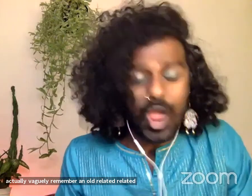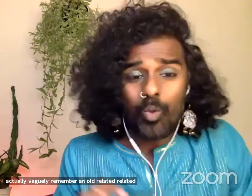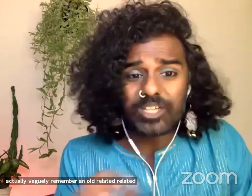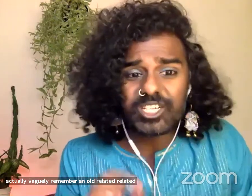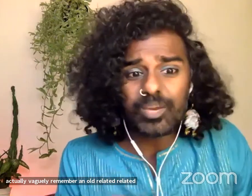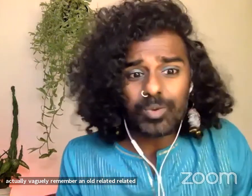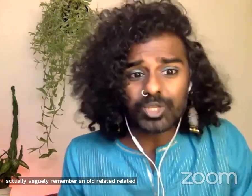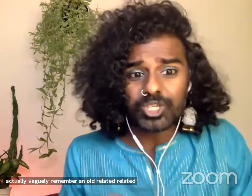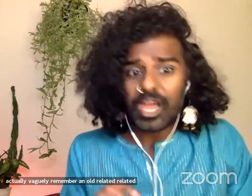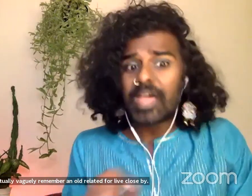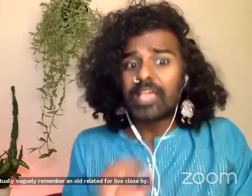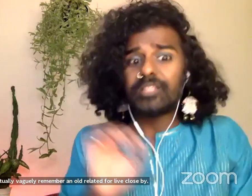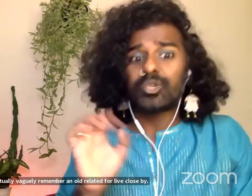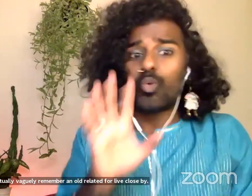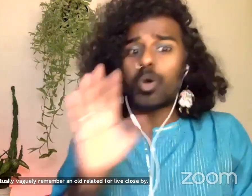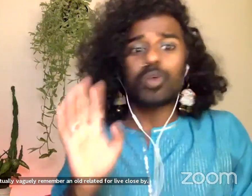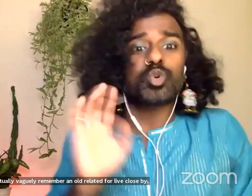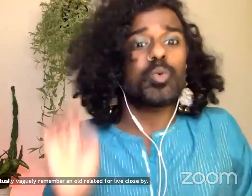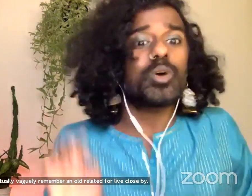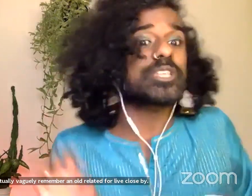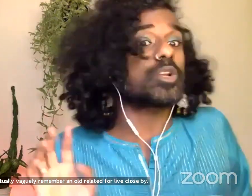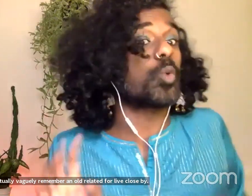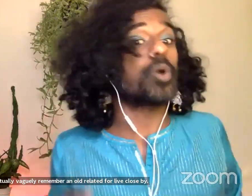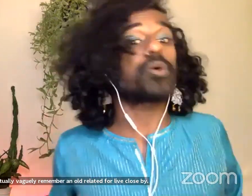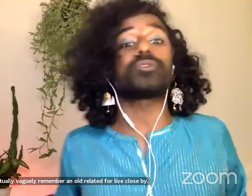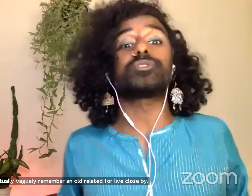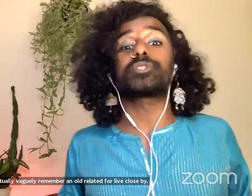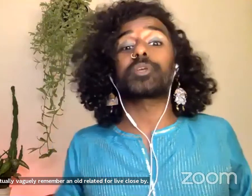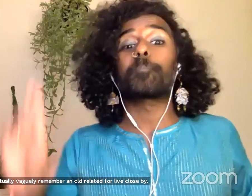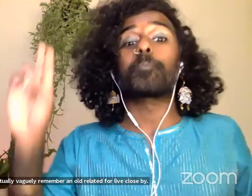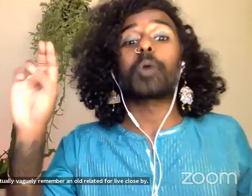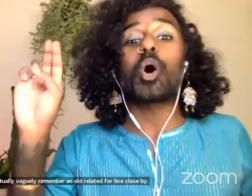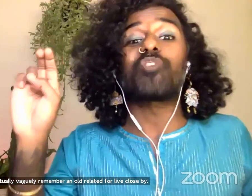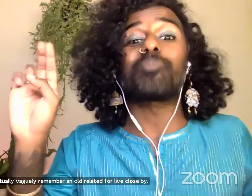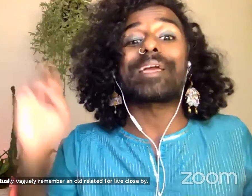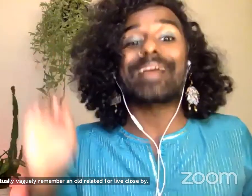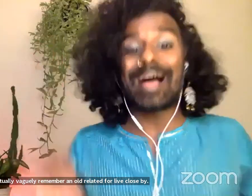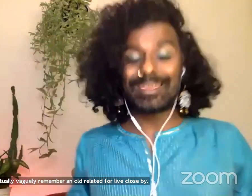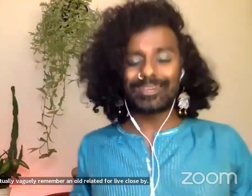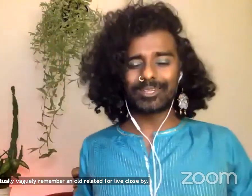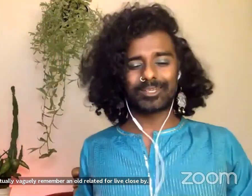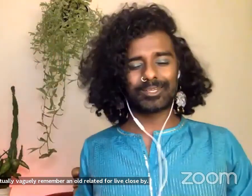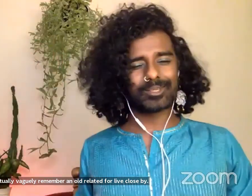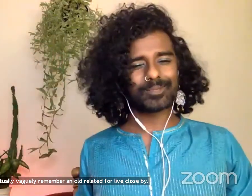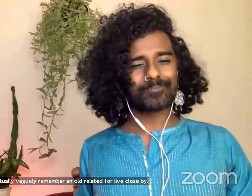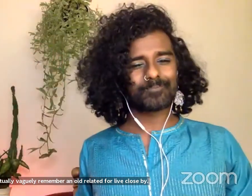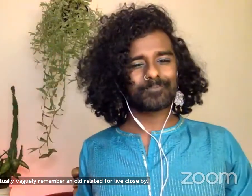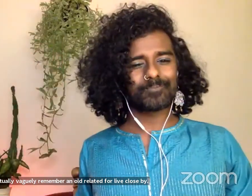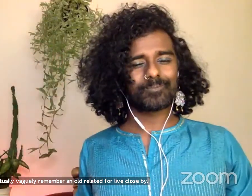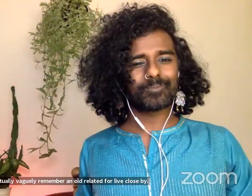by when she was a child, who was in her words, of my kind.